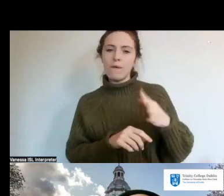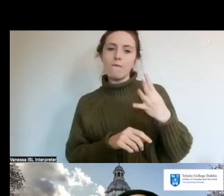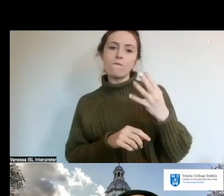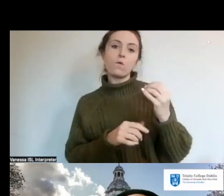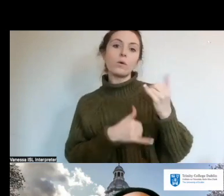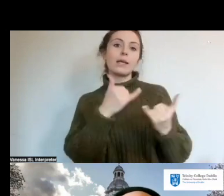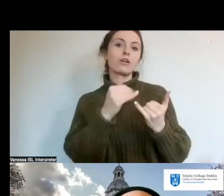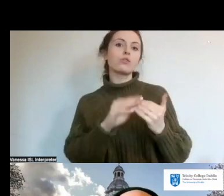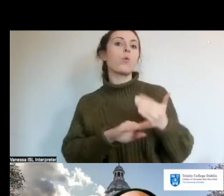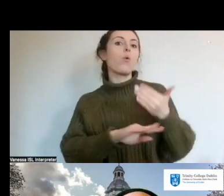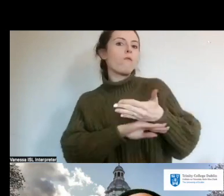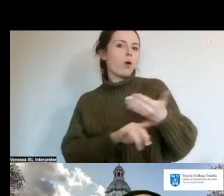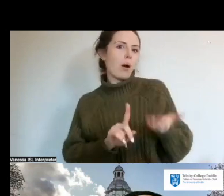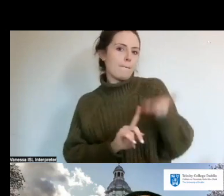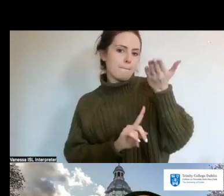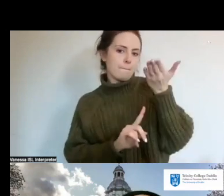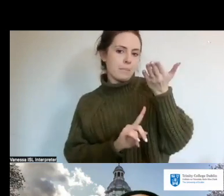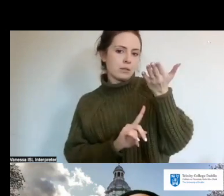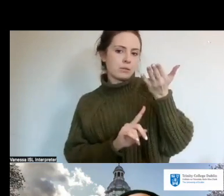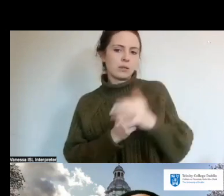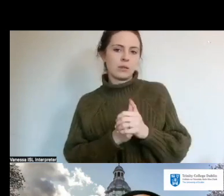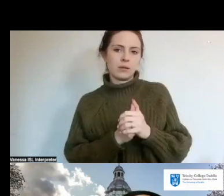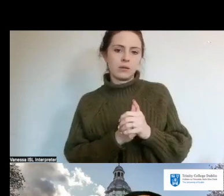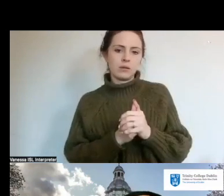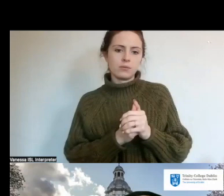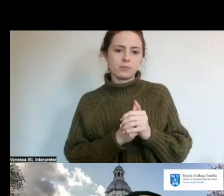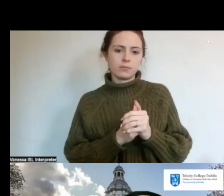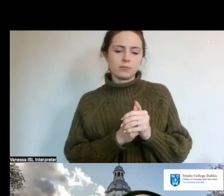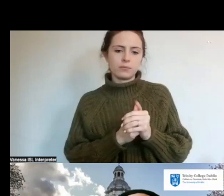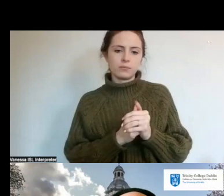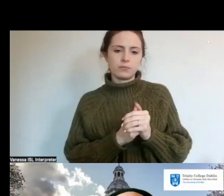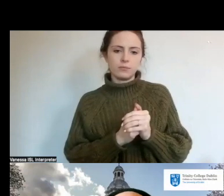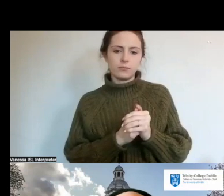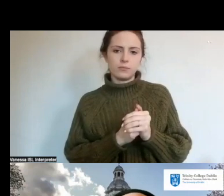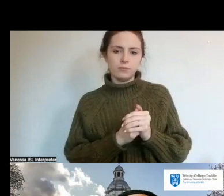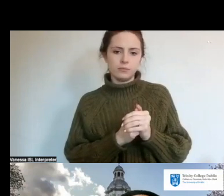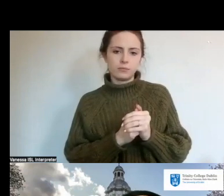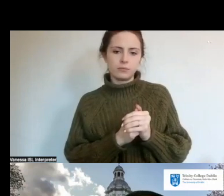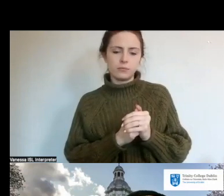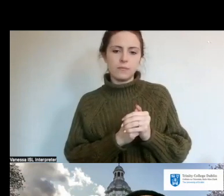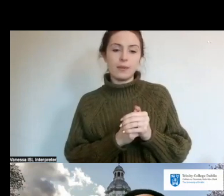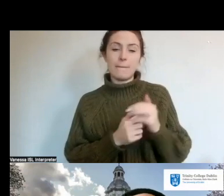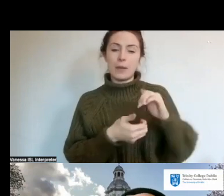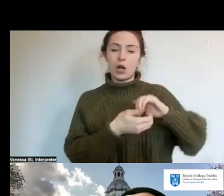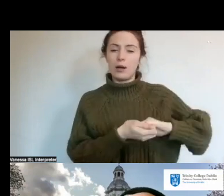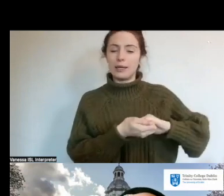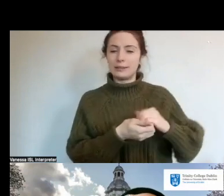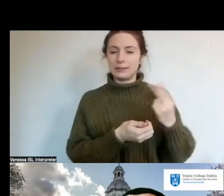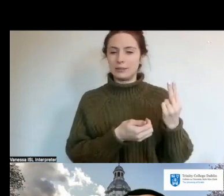the IDS tilde work, which my colleagues, Professor Mary McCarron and Professor Philip McCallion are